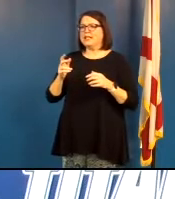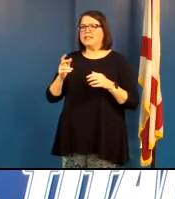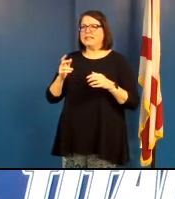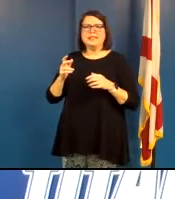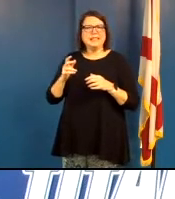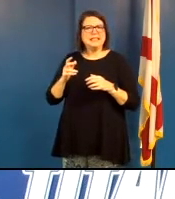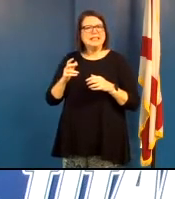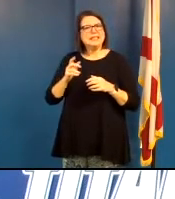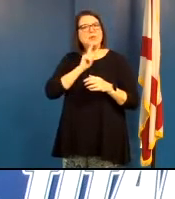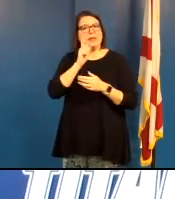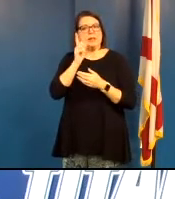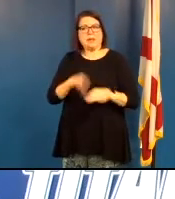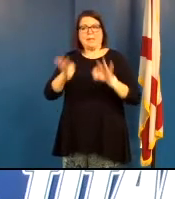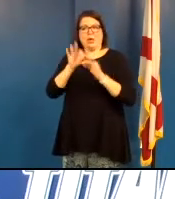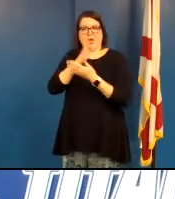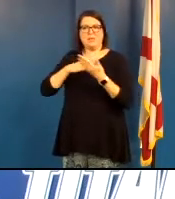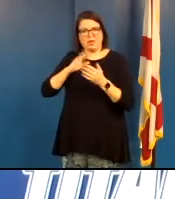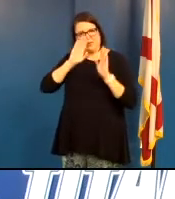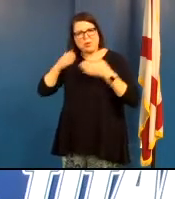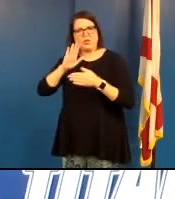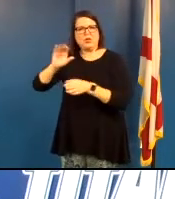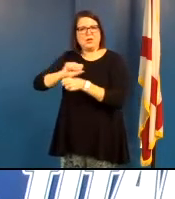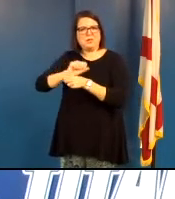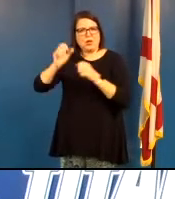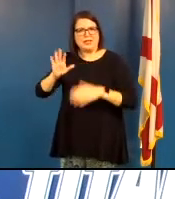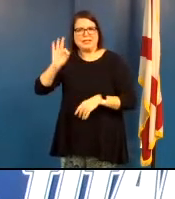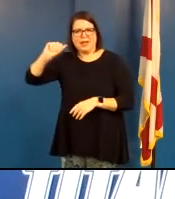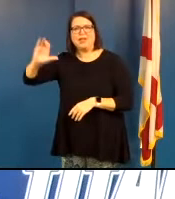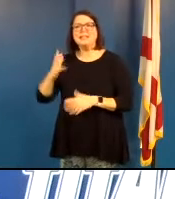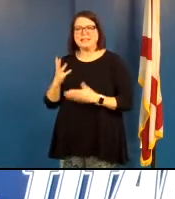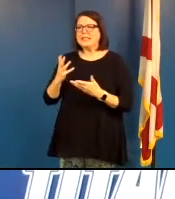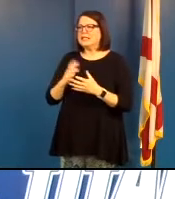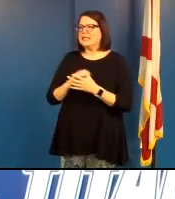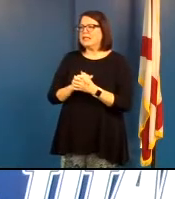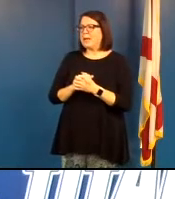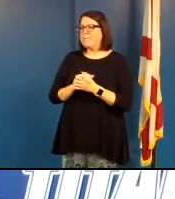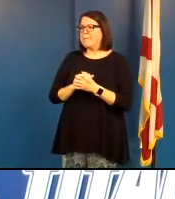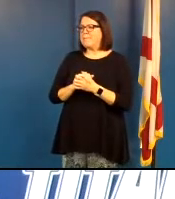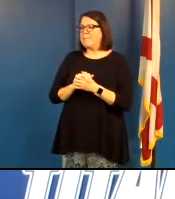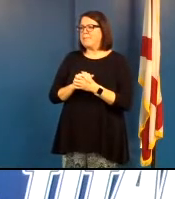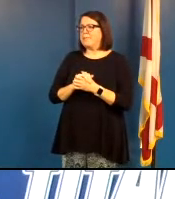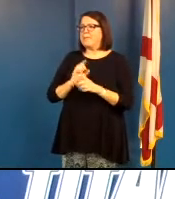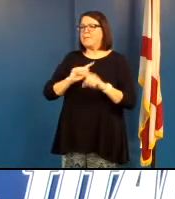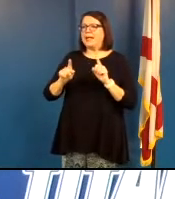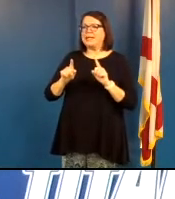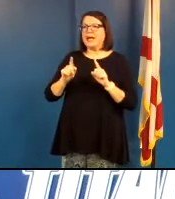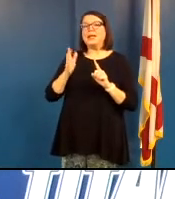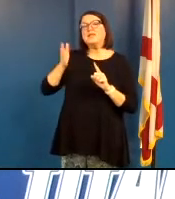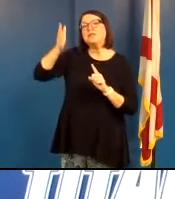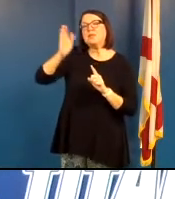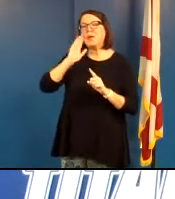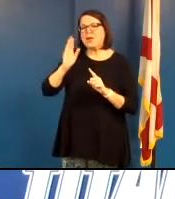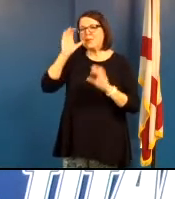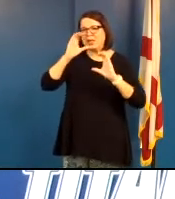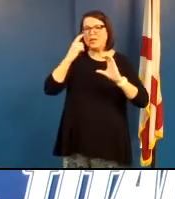job is to do that, and then at some point we'll start a search for a real CHRO, a real head of